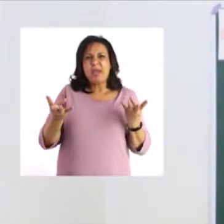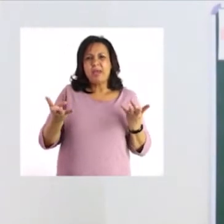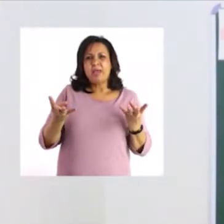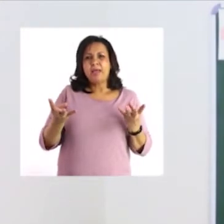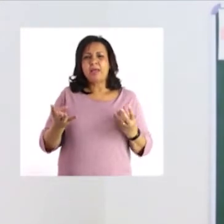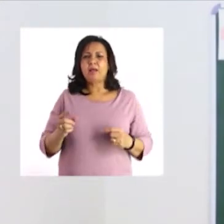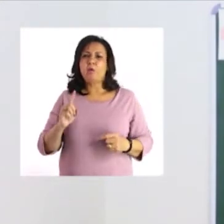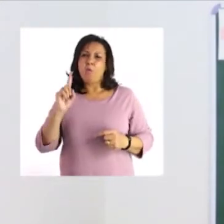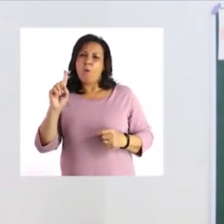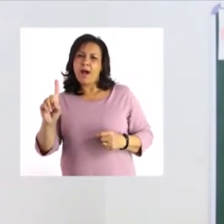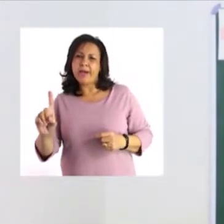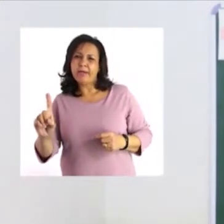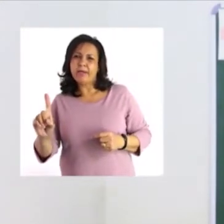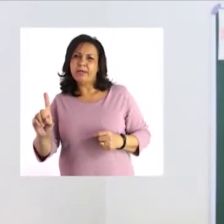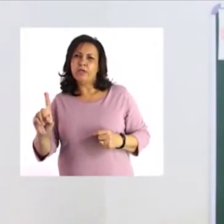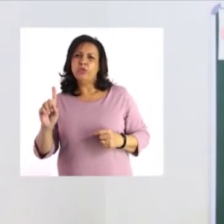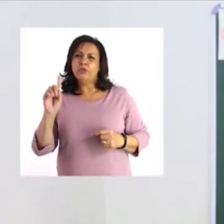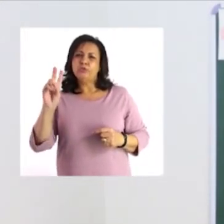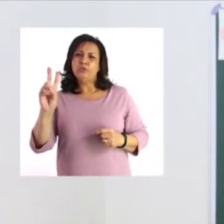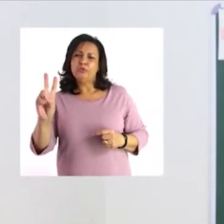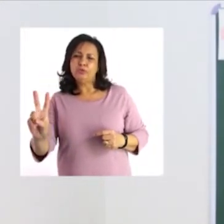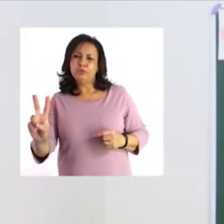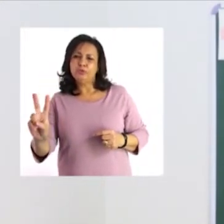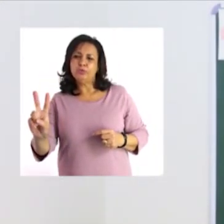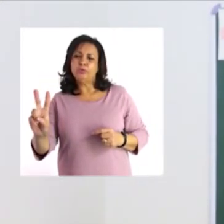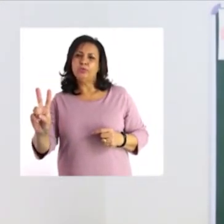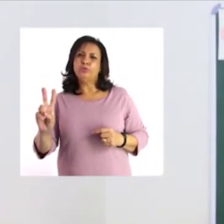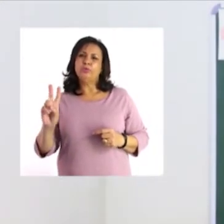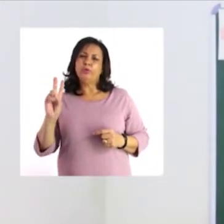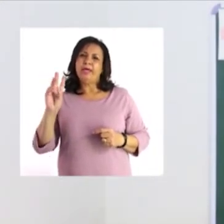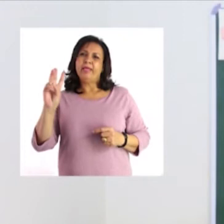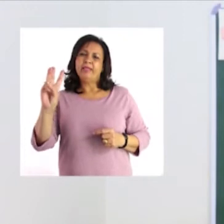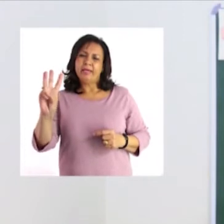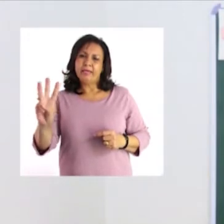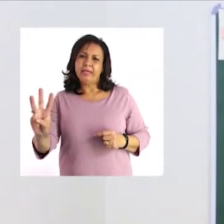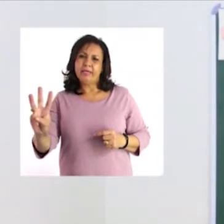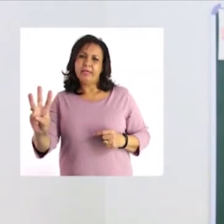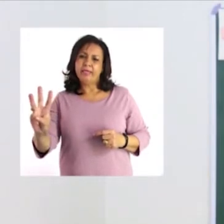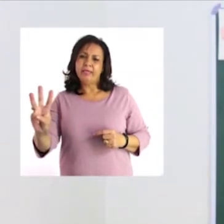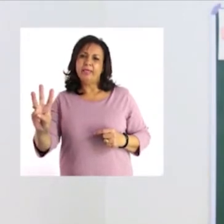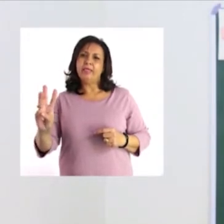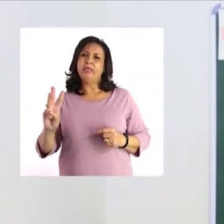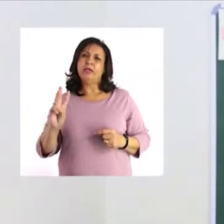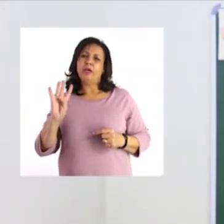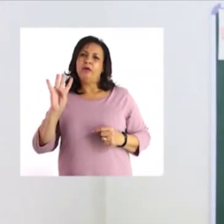1 apple, 2 apple, 3 apple,